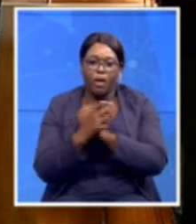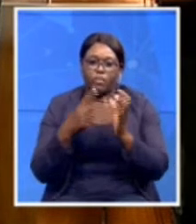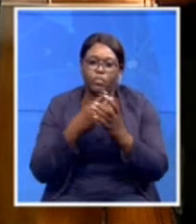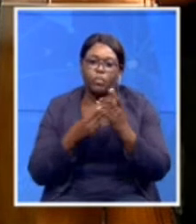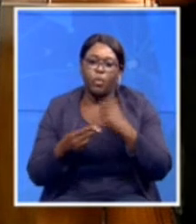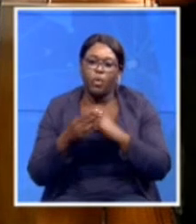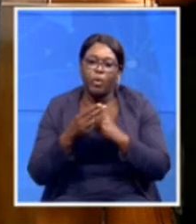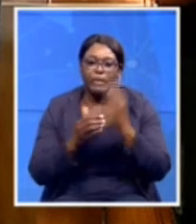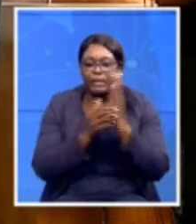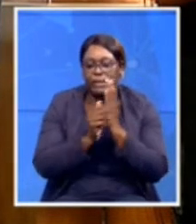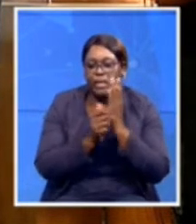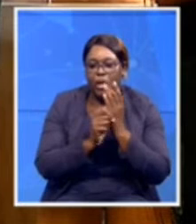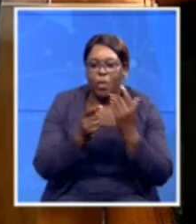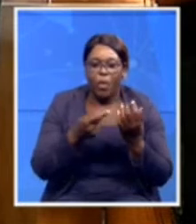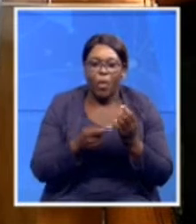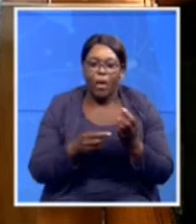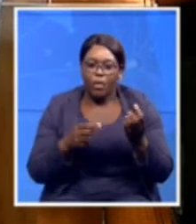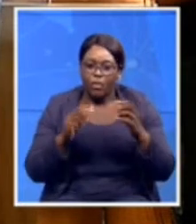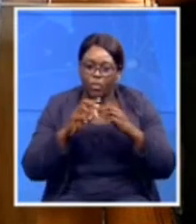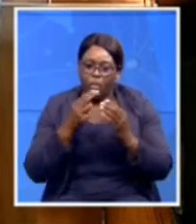are